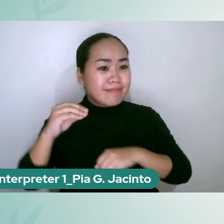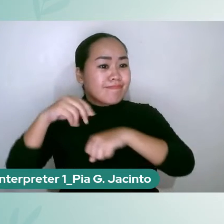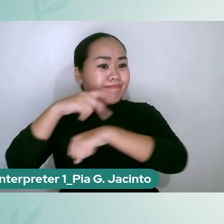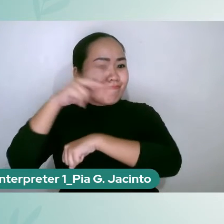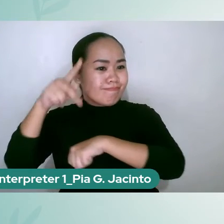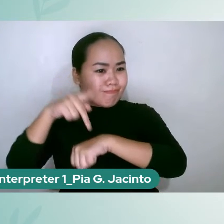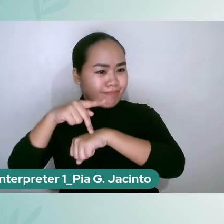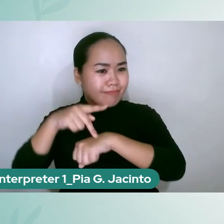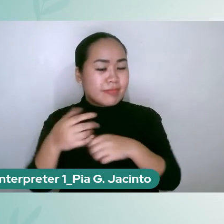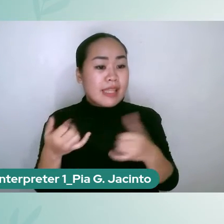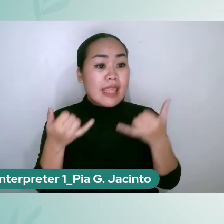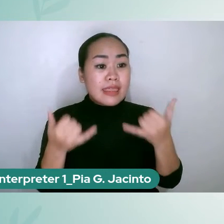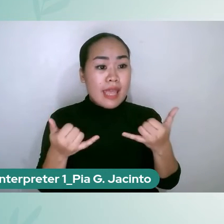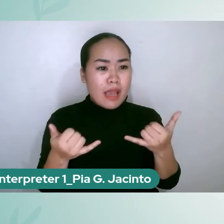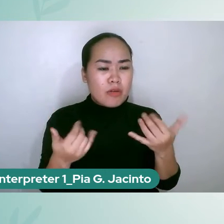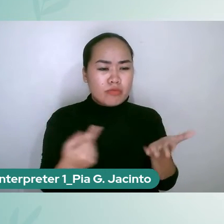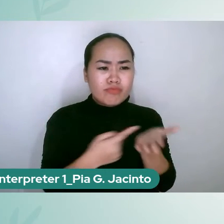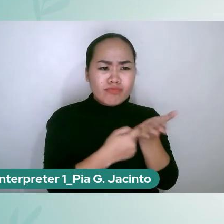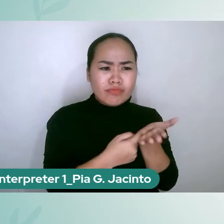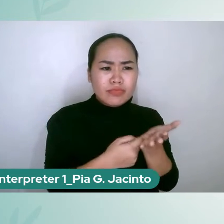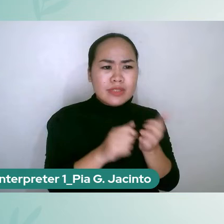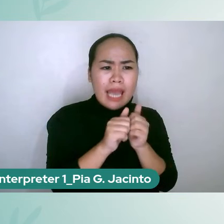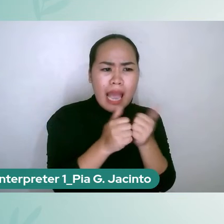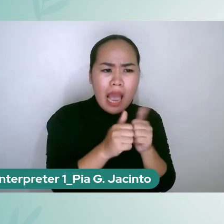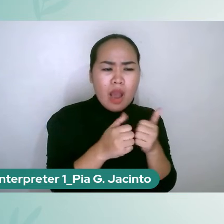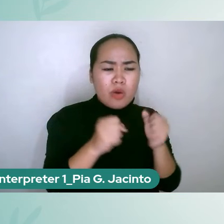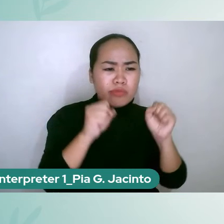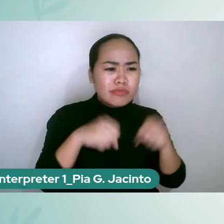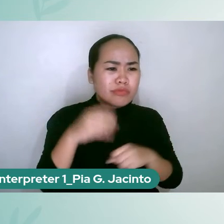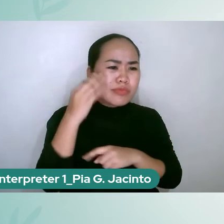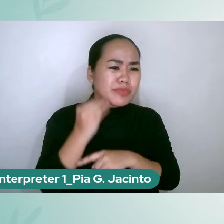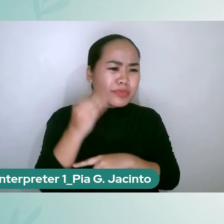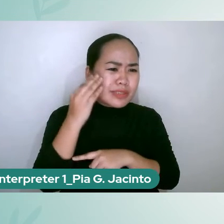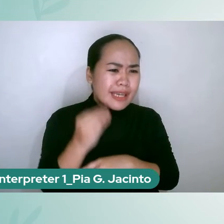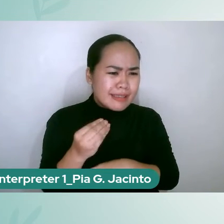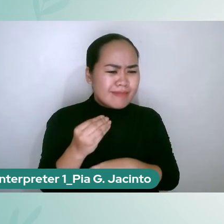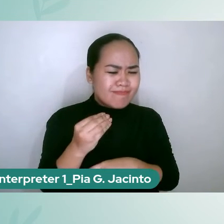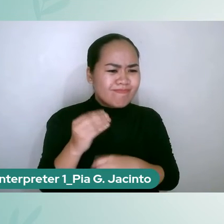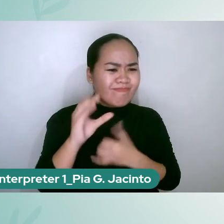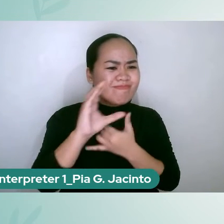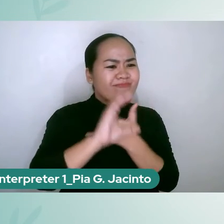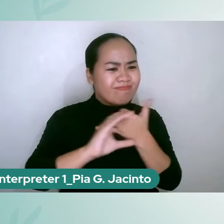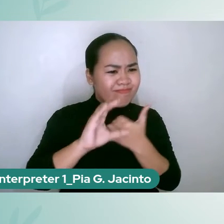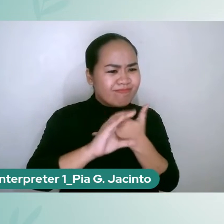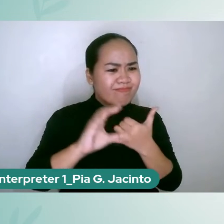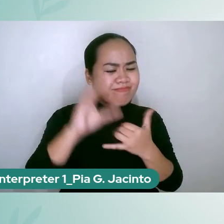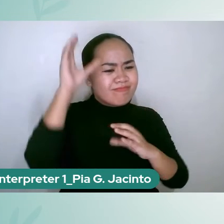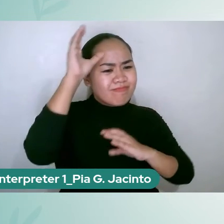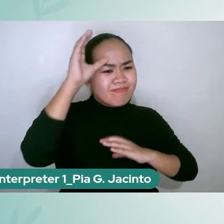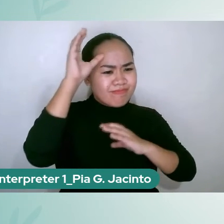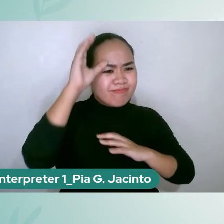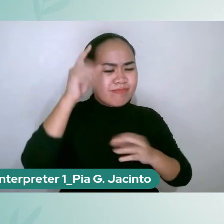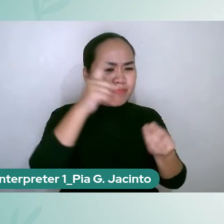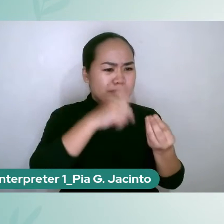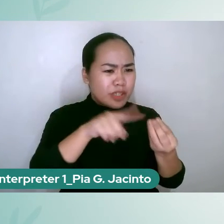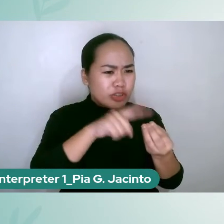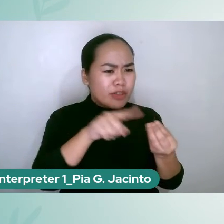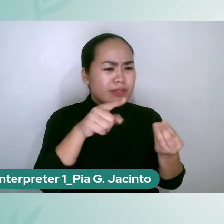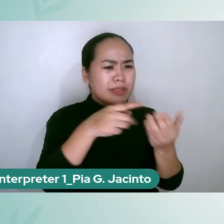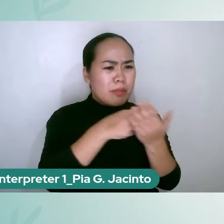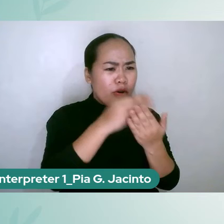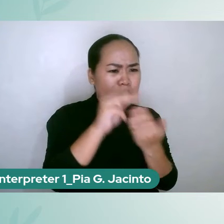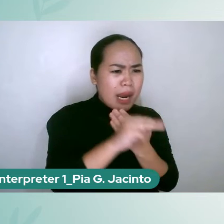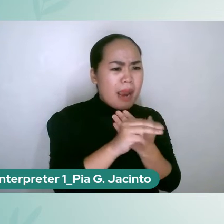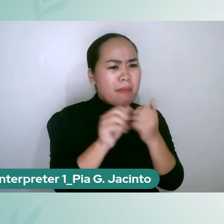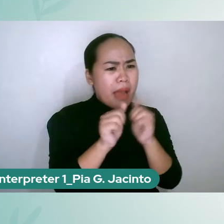be discussing their experiences on cervical cancer elimination programs, particularly when it comes to the roadmap,